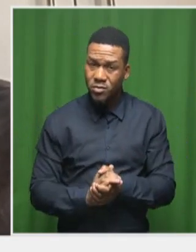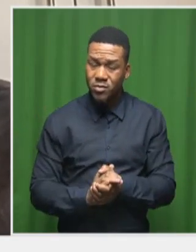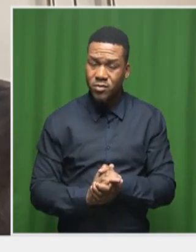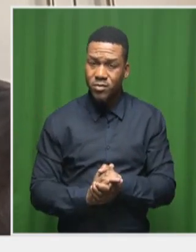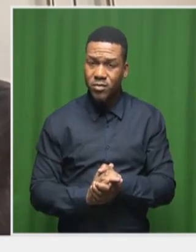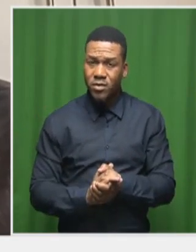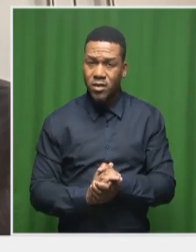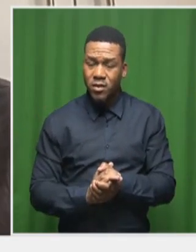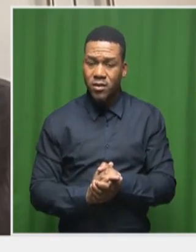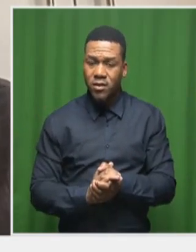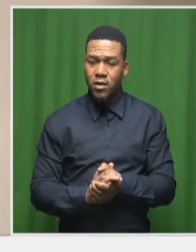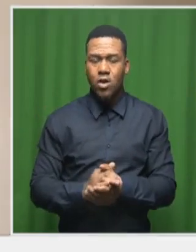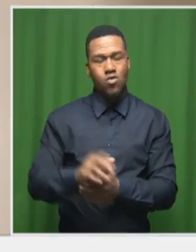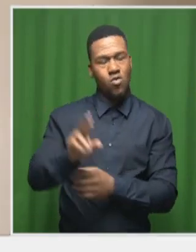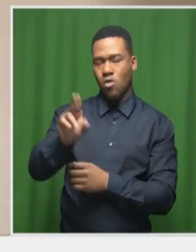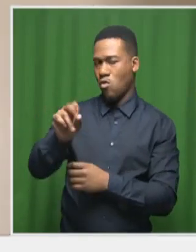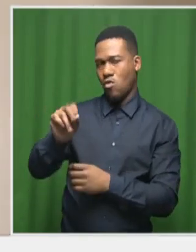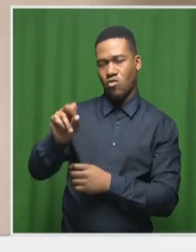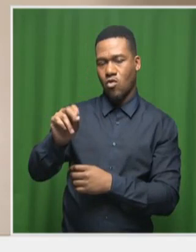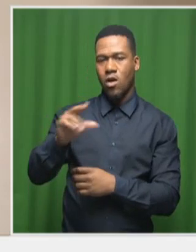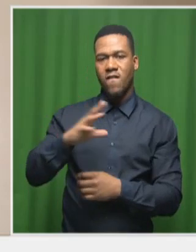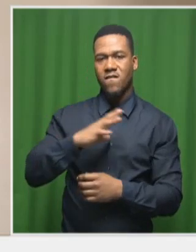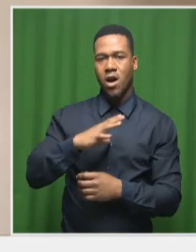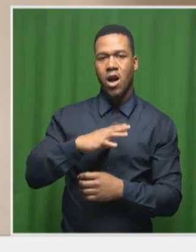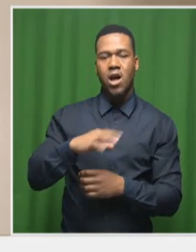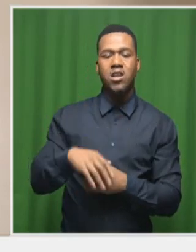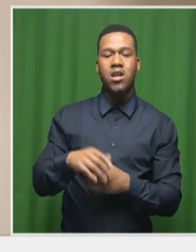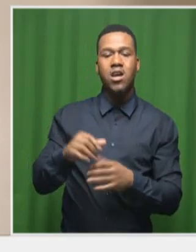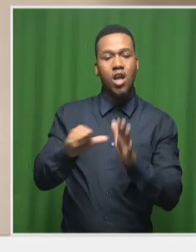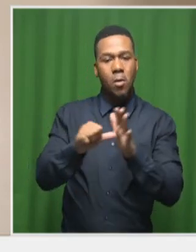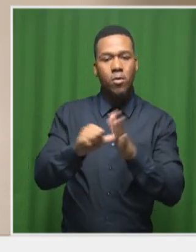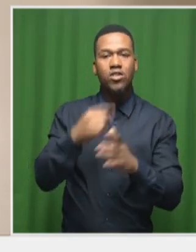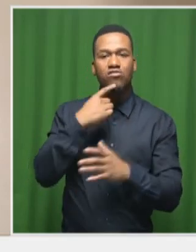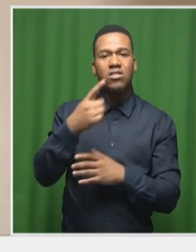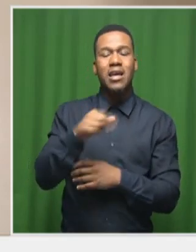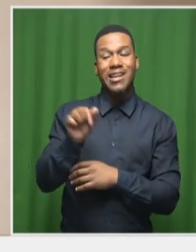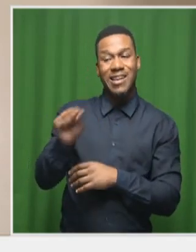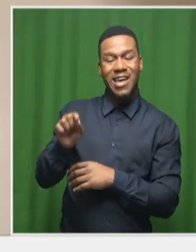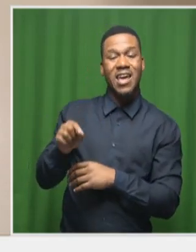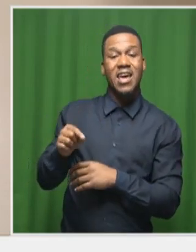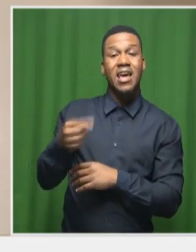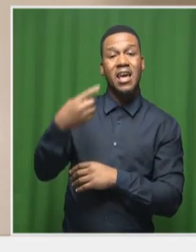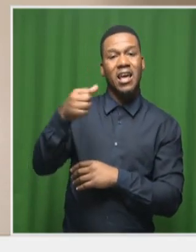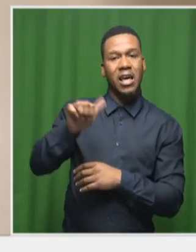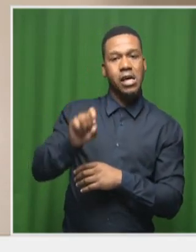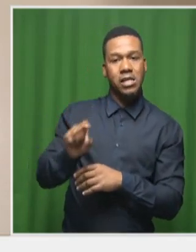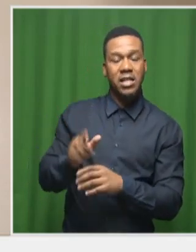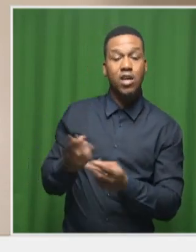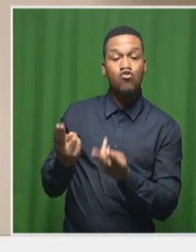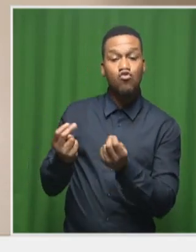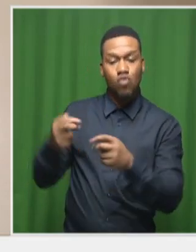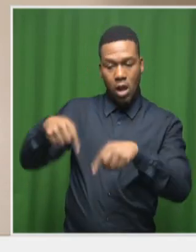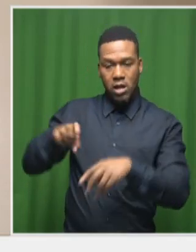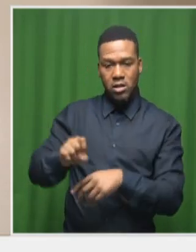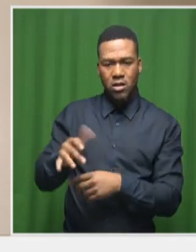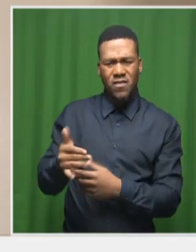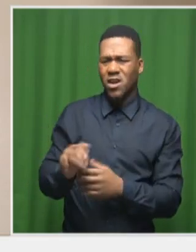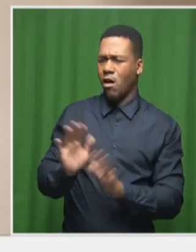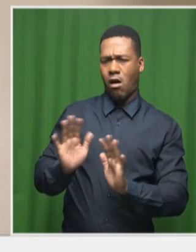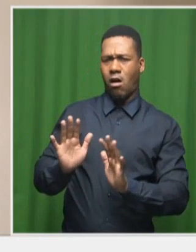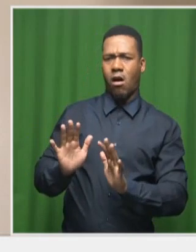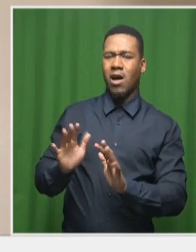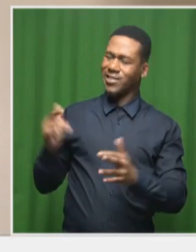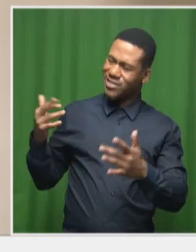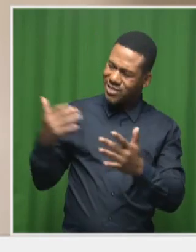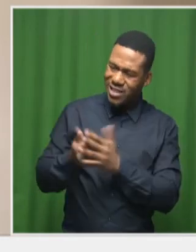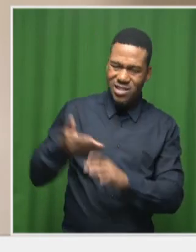No. So I think it's also important to note that autogas, although it's new to South Africa, it's existed in the global